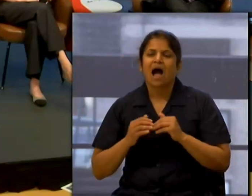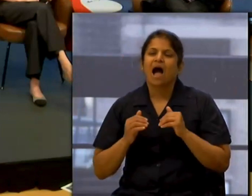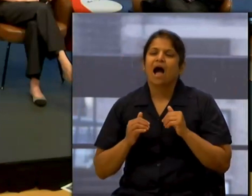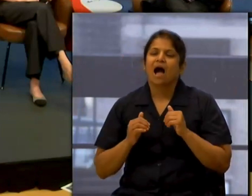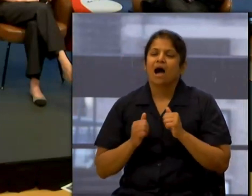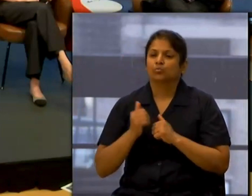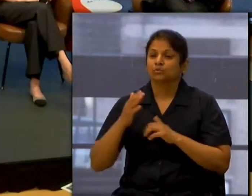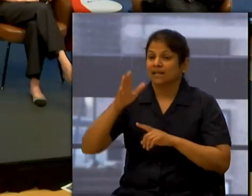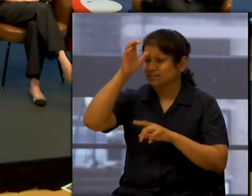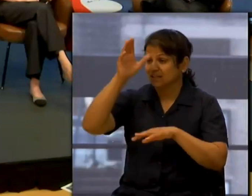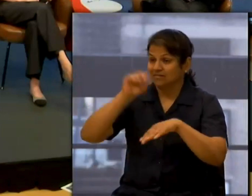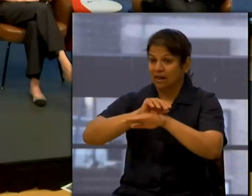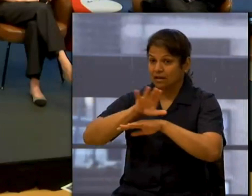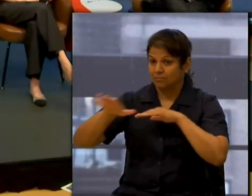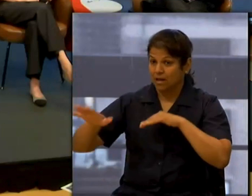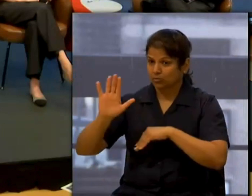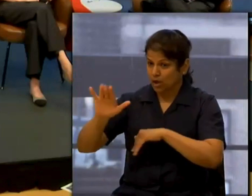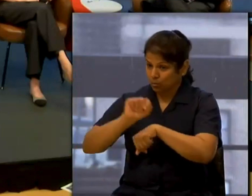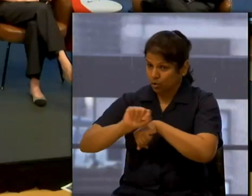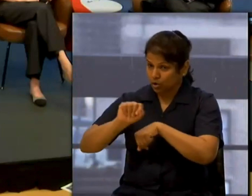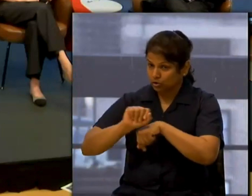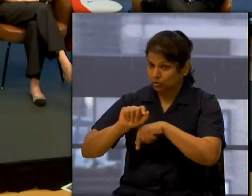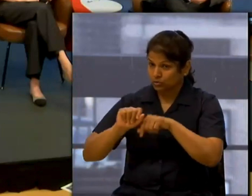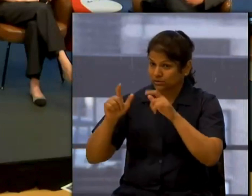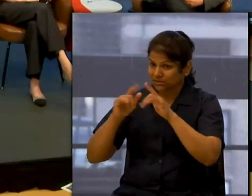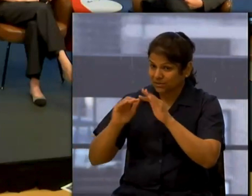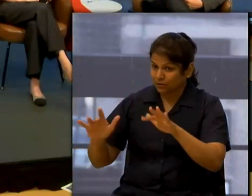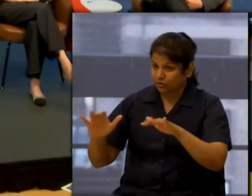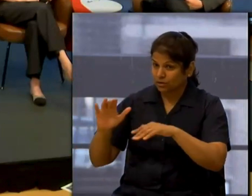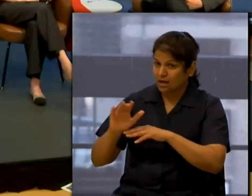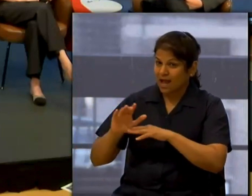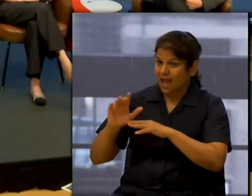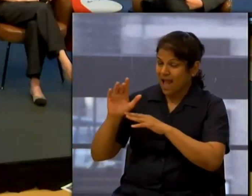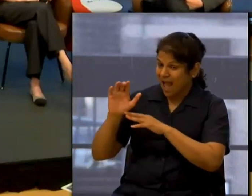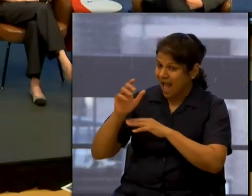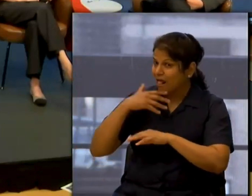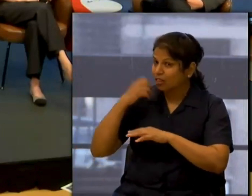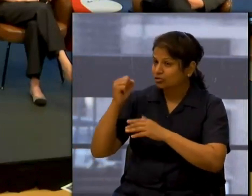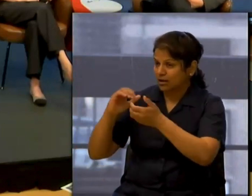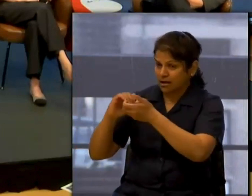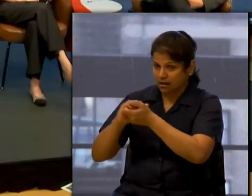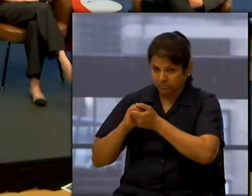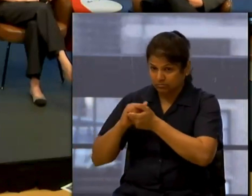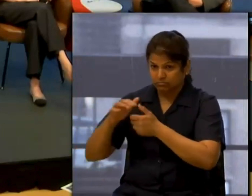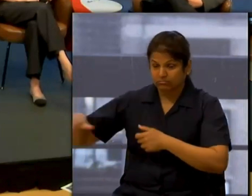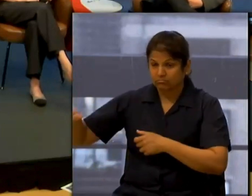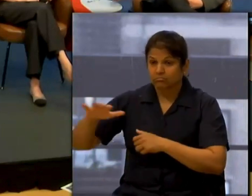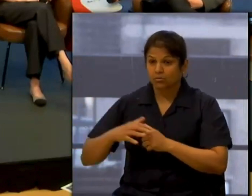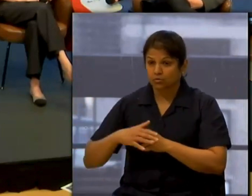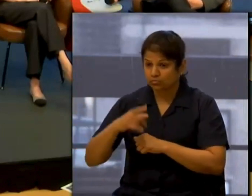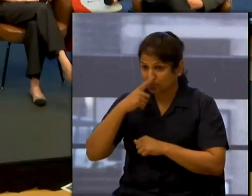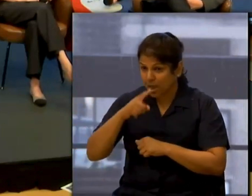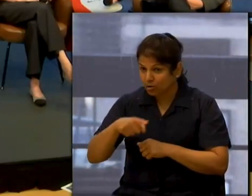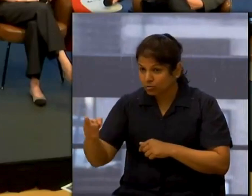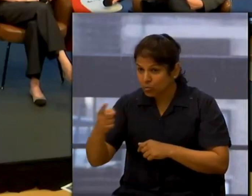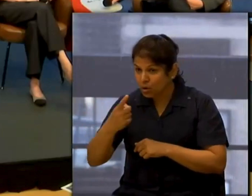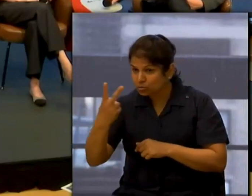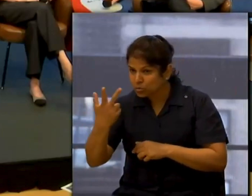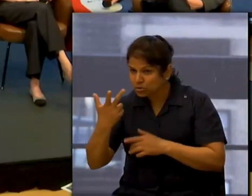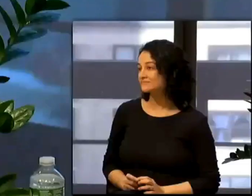Diverse Elders Coalition. And if it's helpful, feel free to provide a specific example or two. Great, thanks,